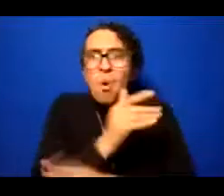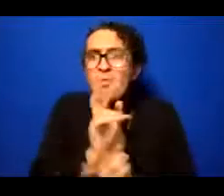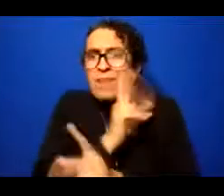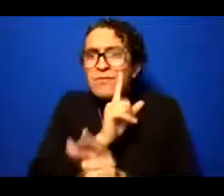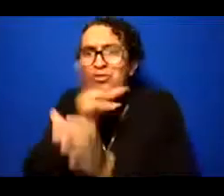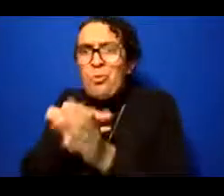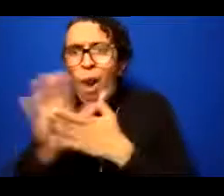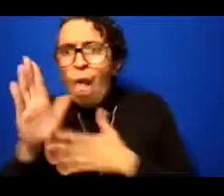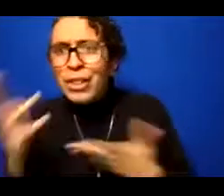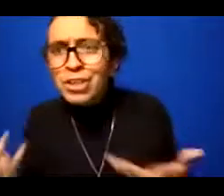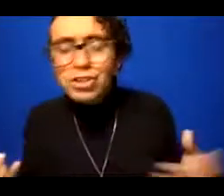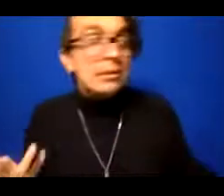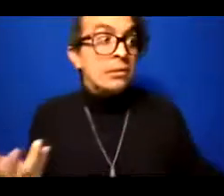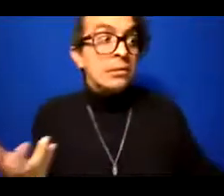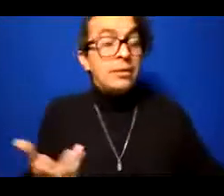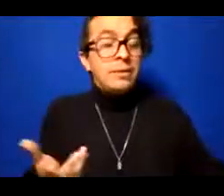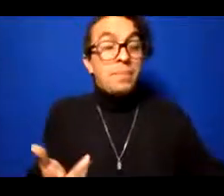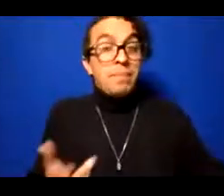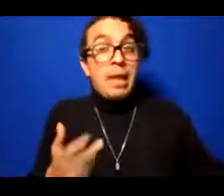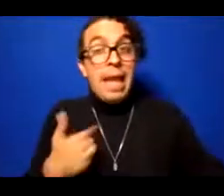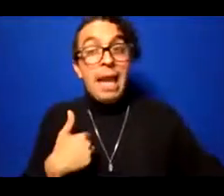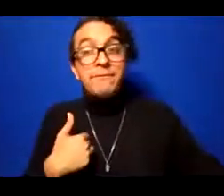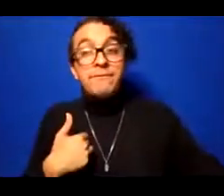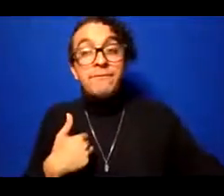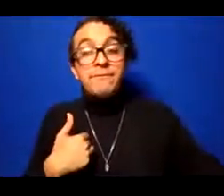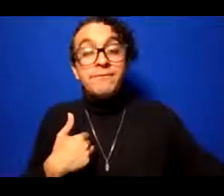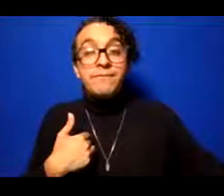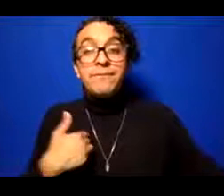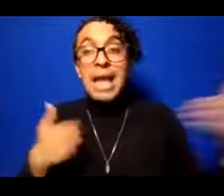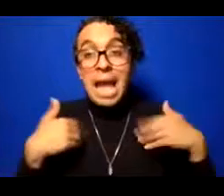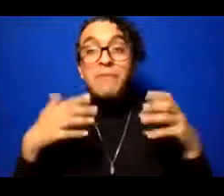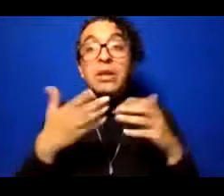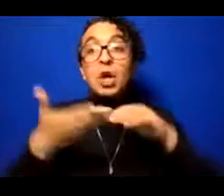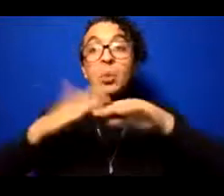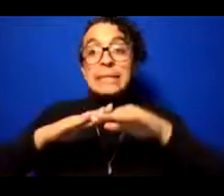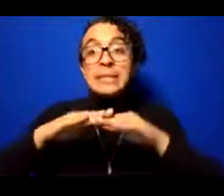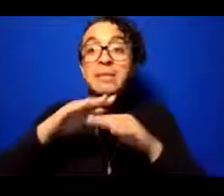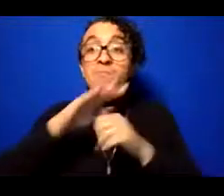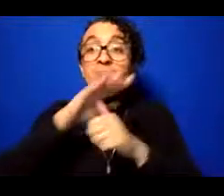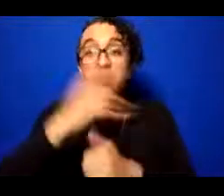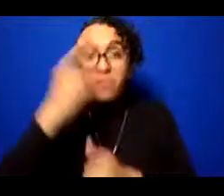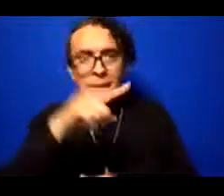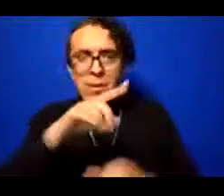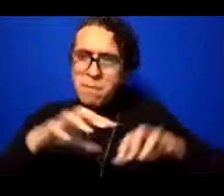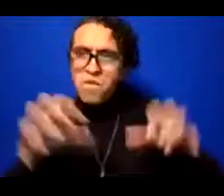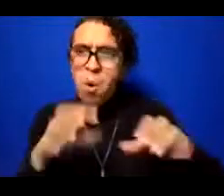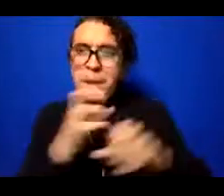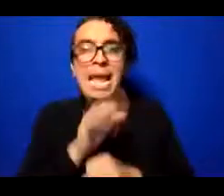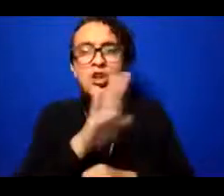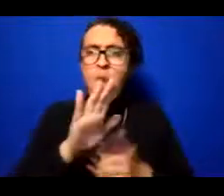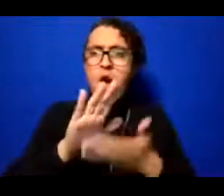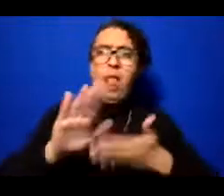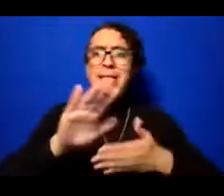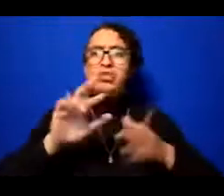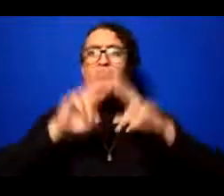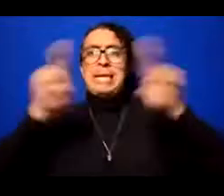college. And I just think there's just an increased pressure on these kids to perform and get that college resume just right